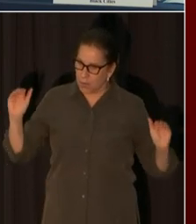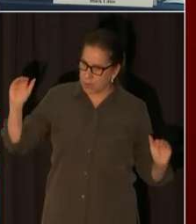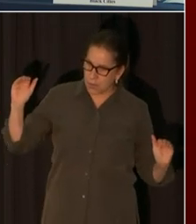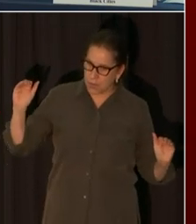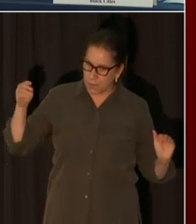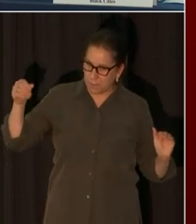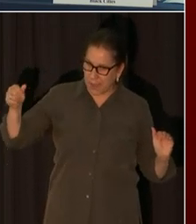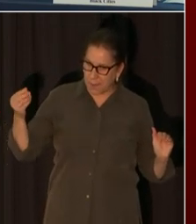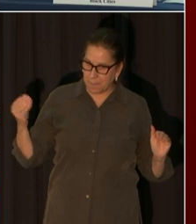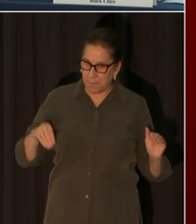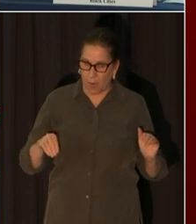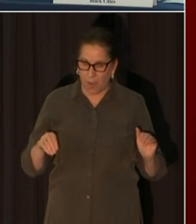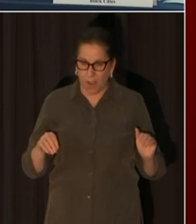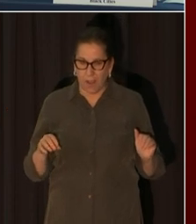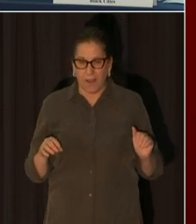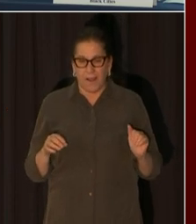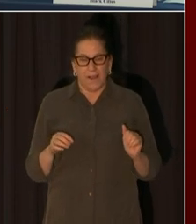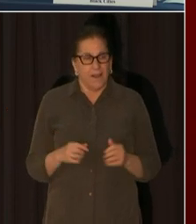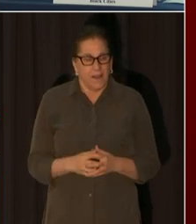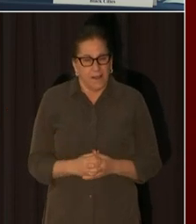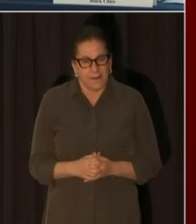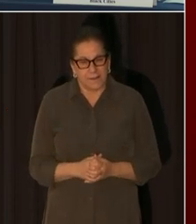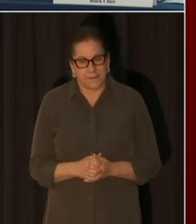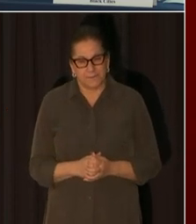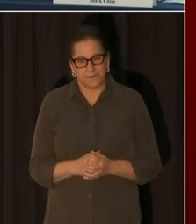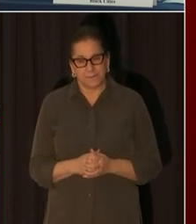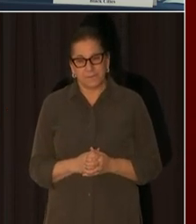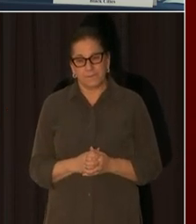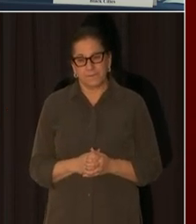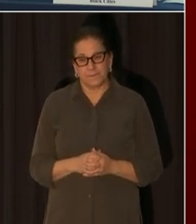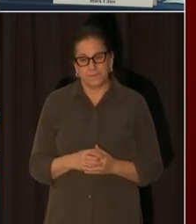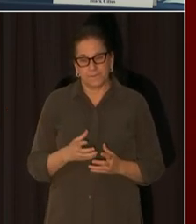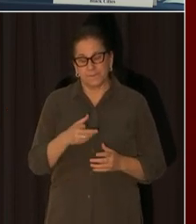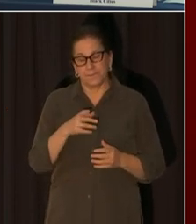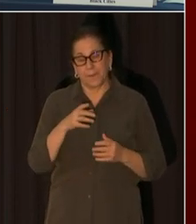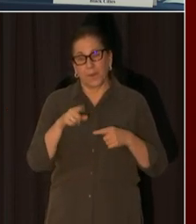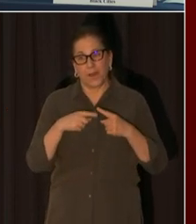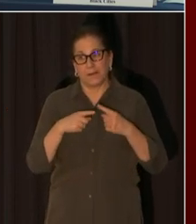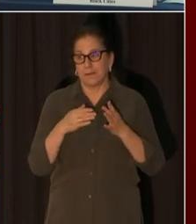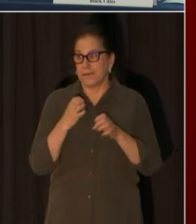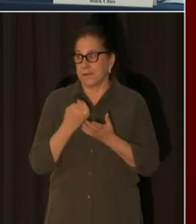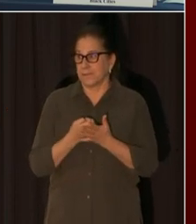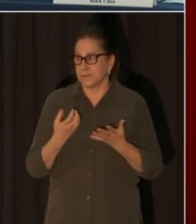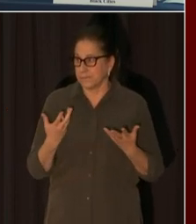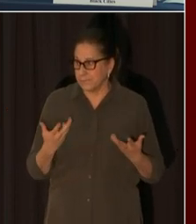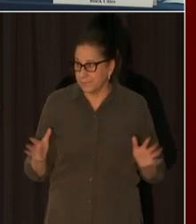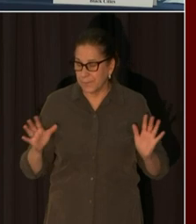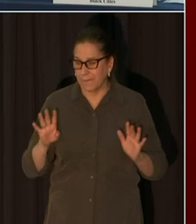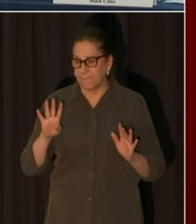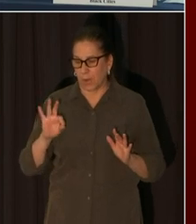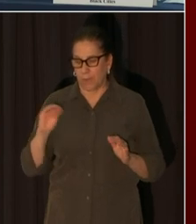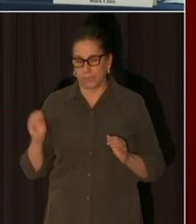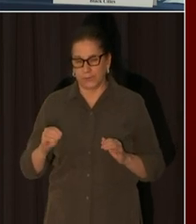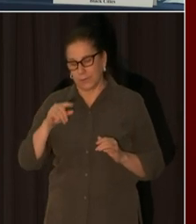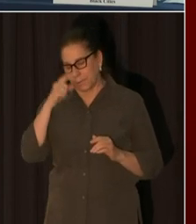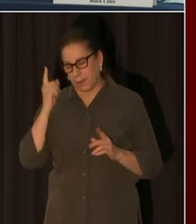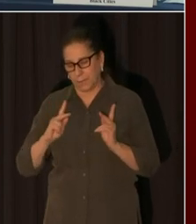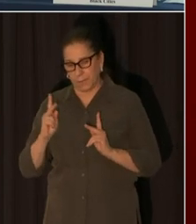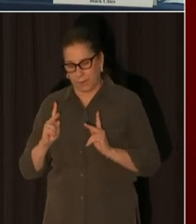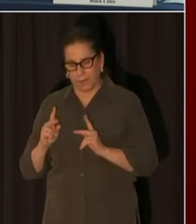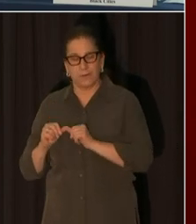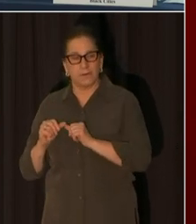Approximately 49% of black businesses survived, compared to 60% of white-owned firms, according to census